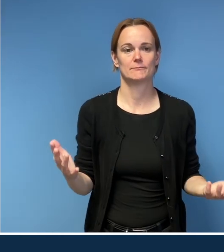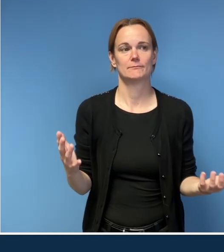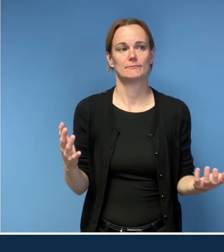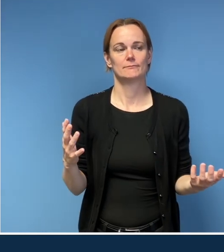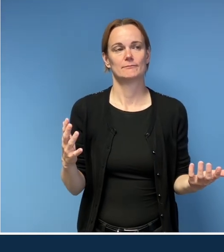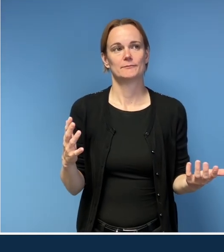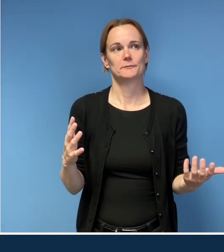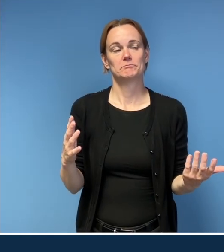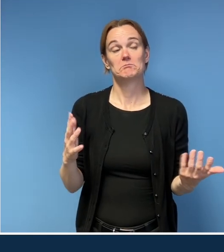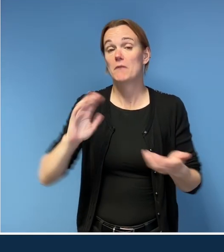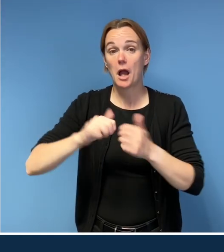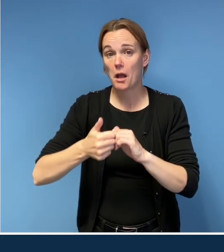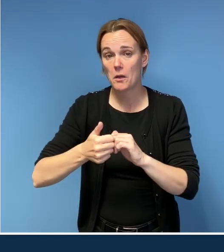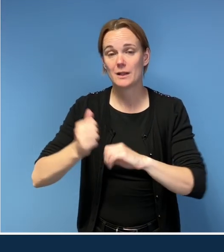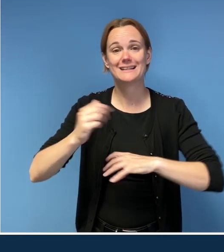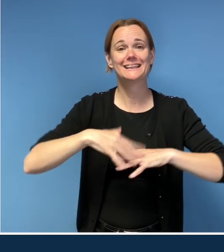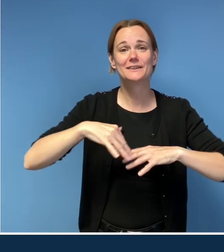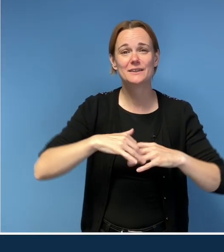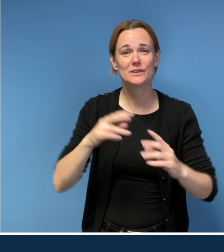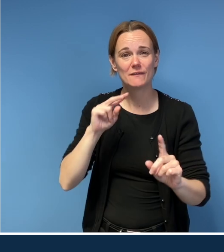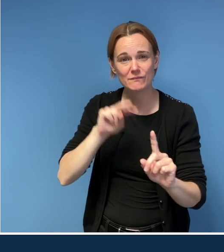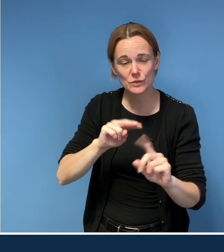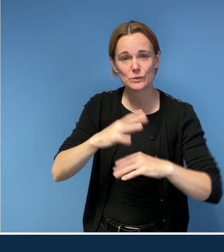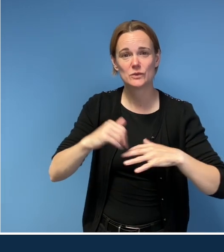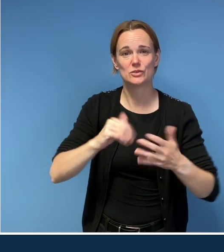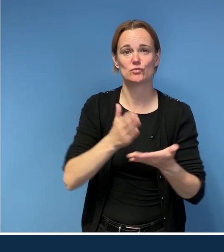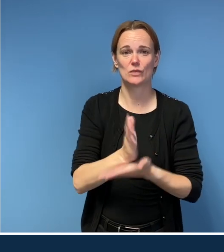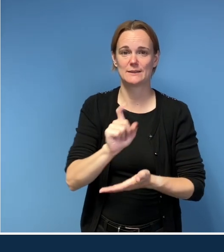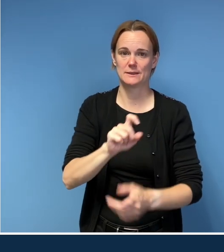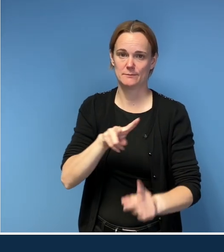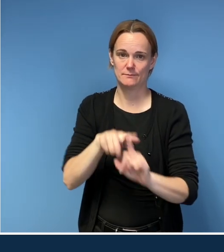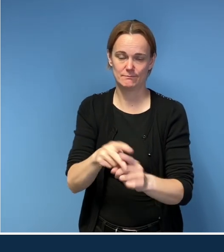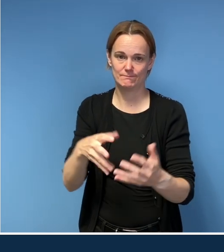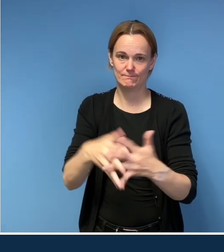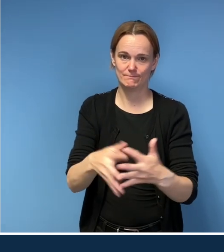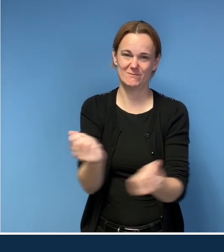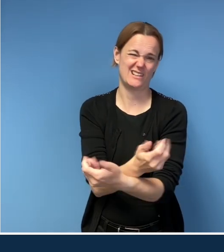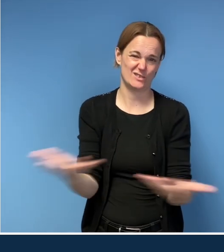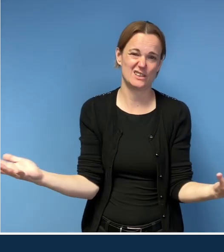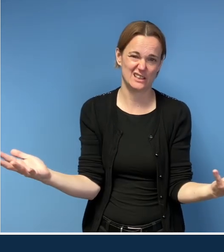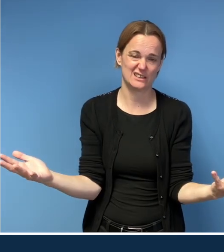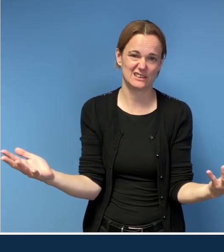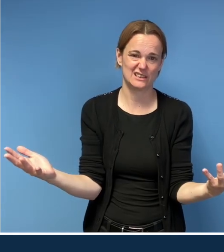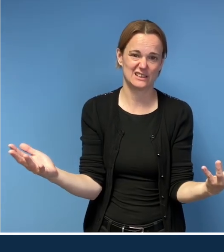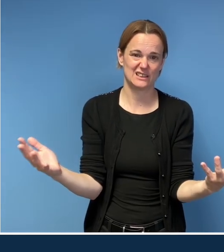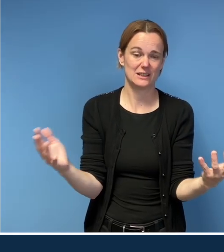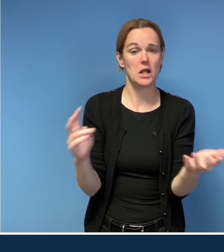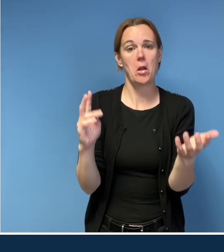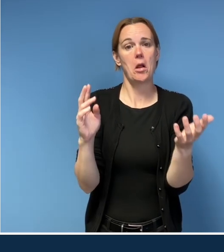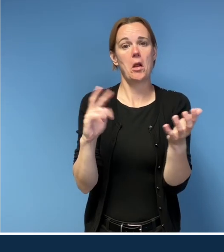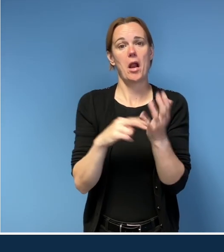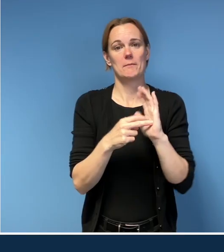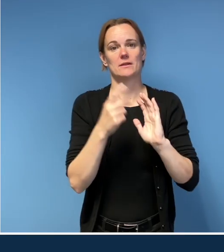embed Indigenous views and Indigenous rights into everything we do at the college. And it's not just intentionally for